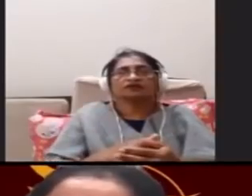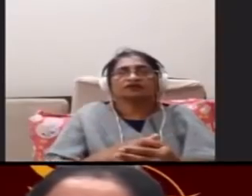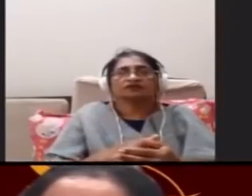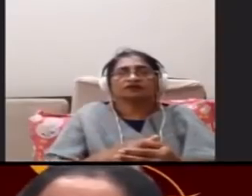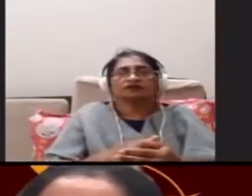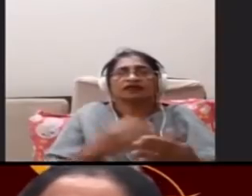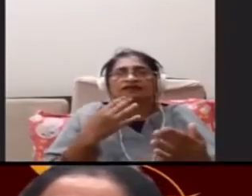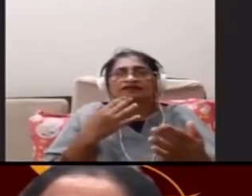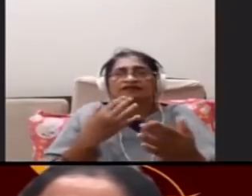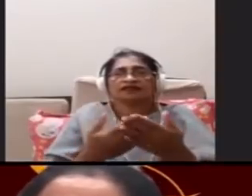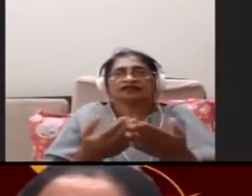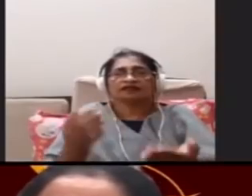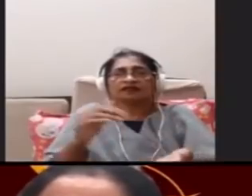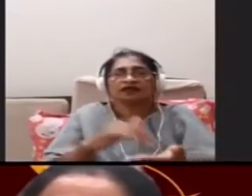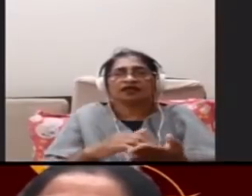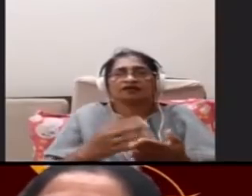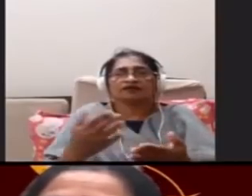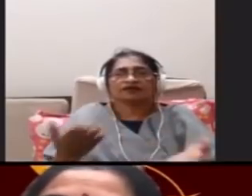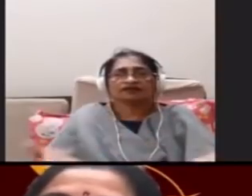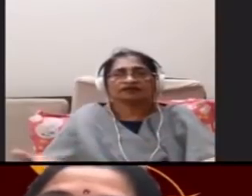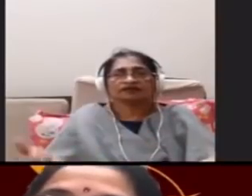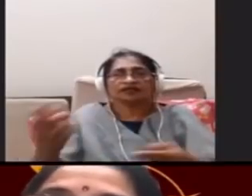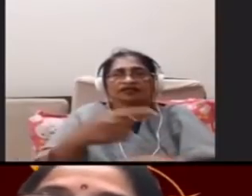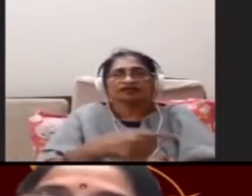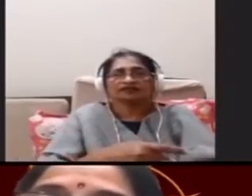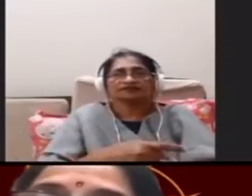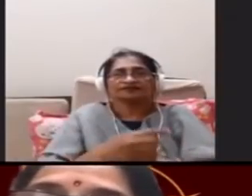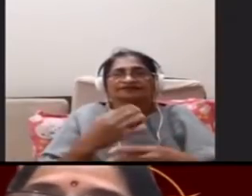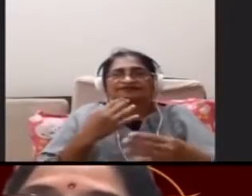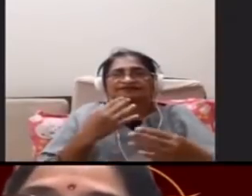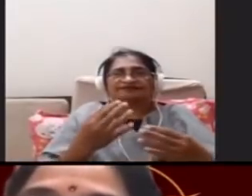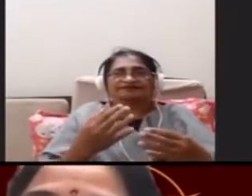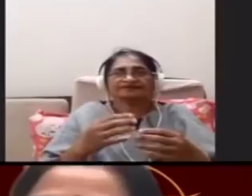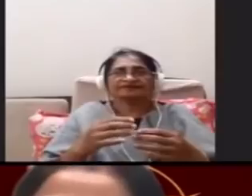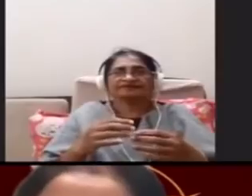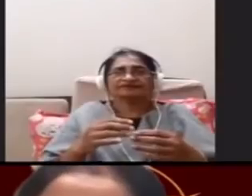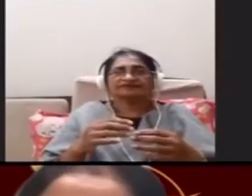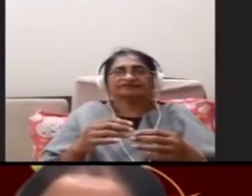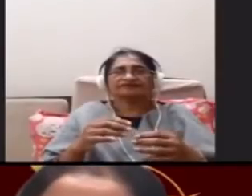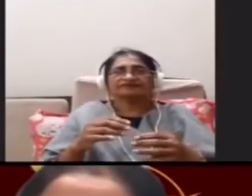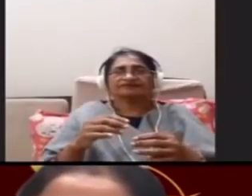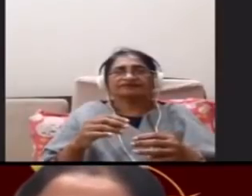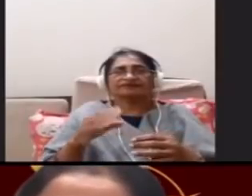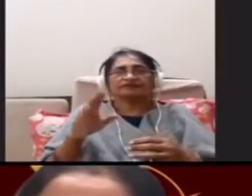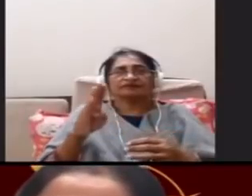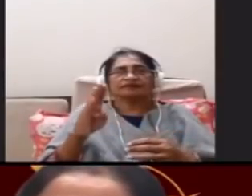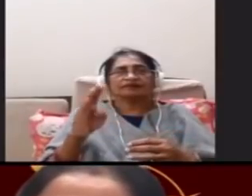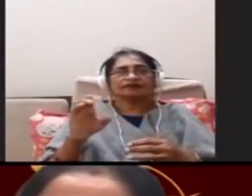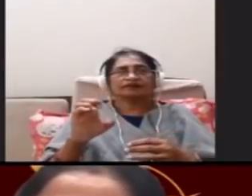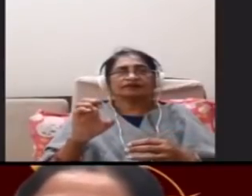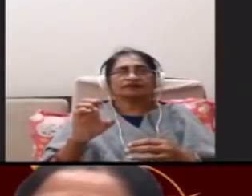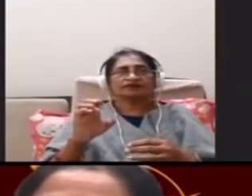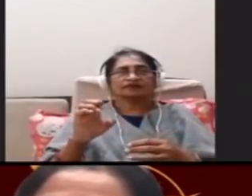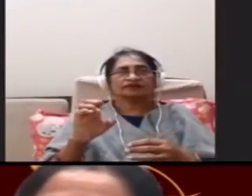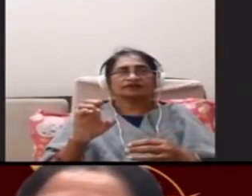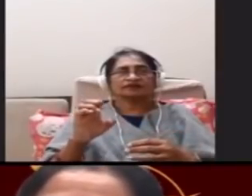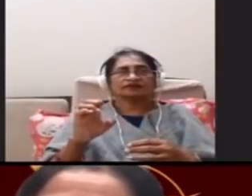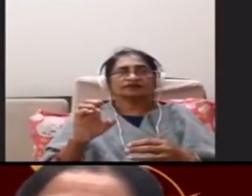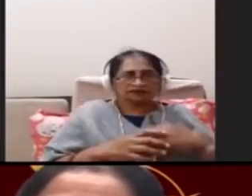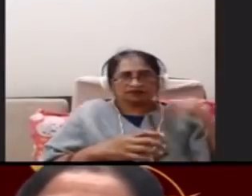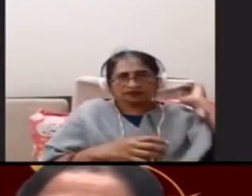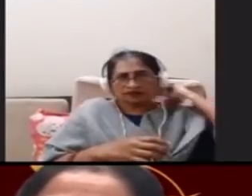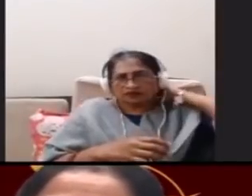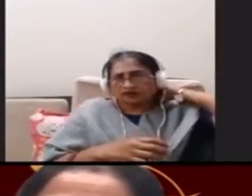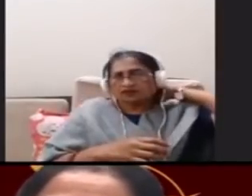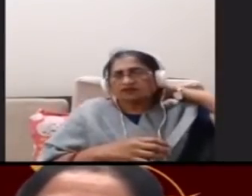thank you again for having us here today. Thank you, Councilmember Bob Engler. I wanted to actually briefly